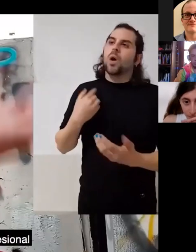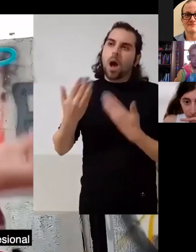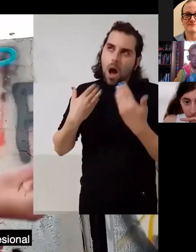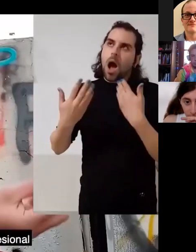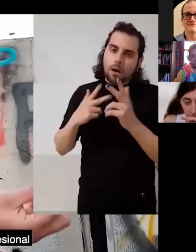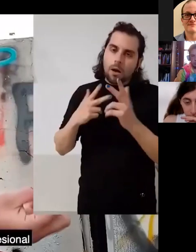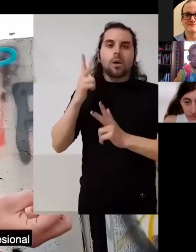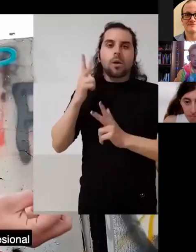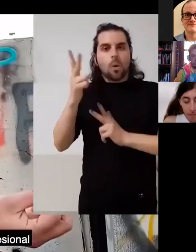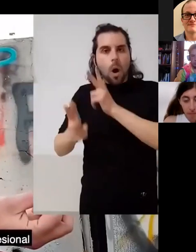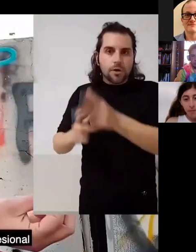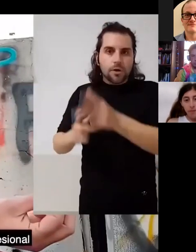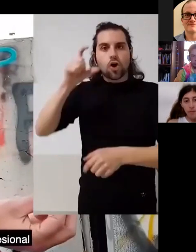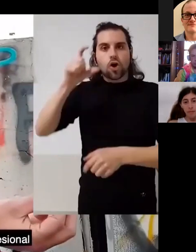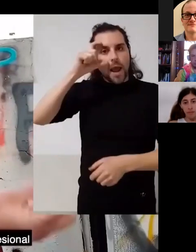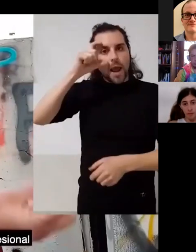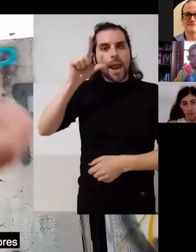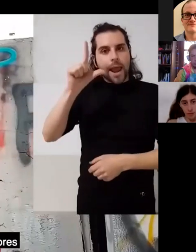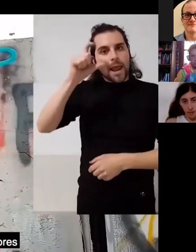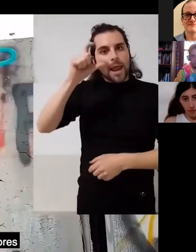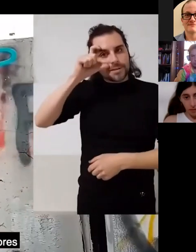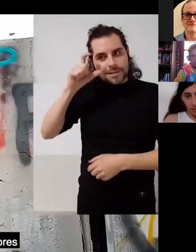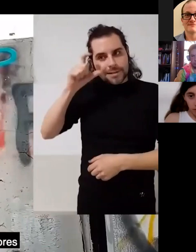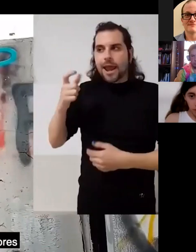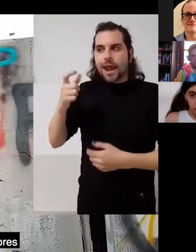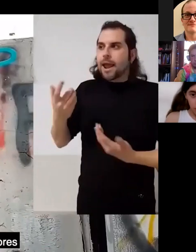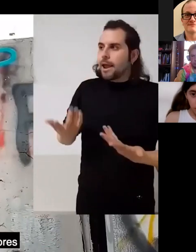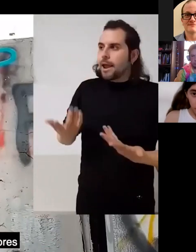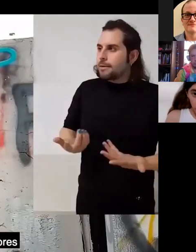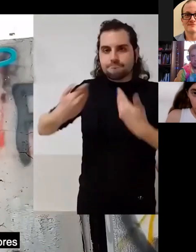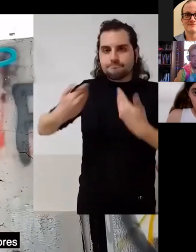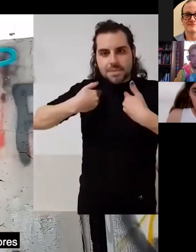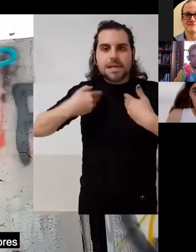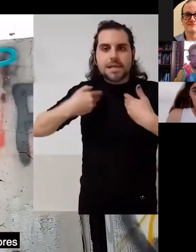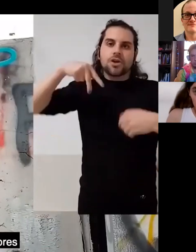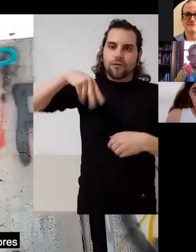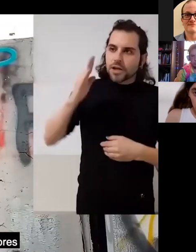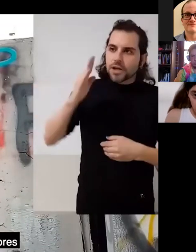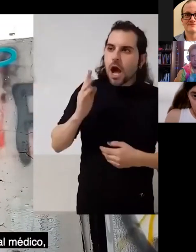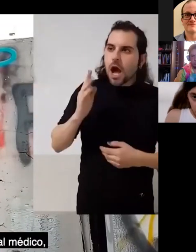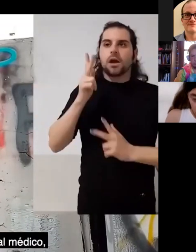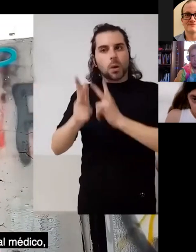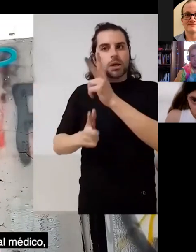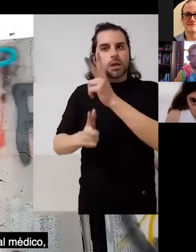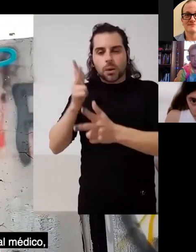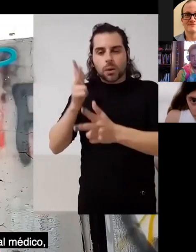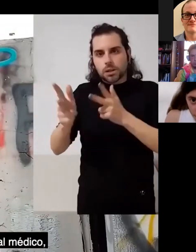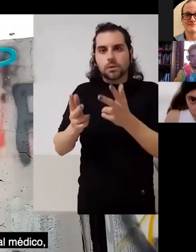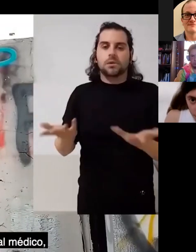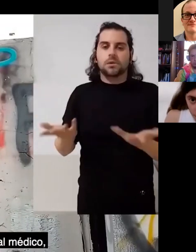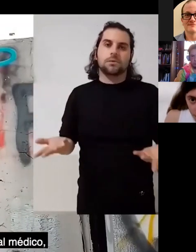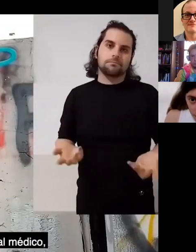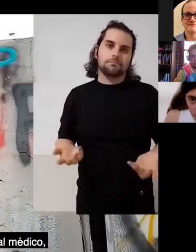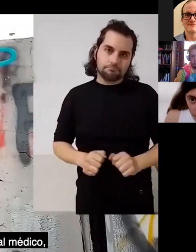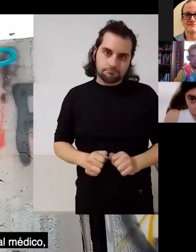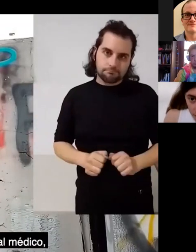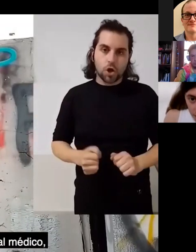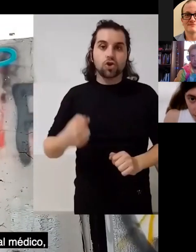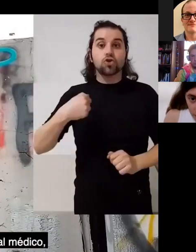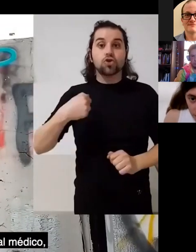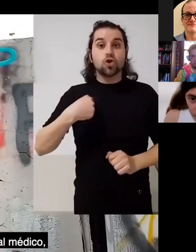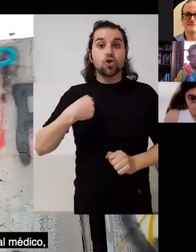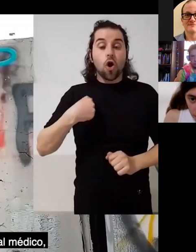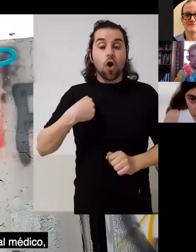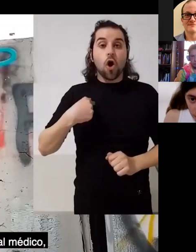my body and my health, but we spent 15 minutes talking about my pronouns and how it's difficult for the doctor to accept